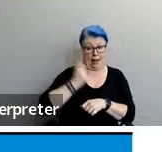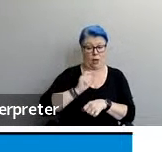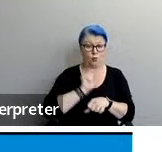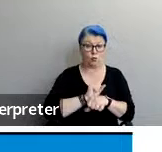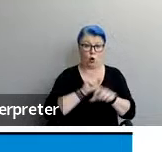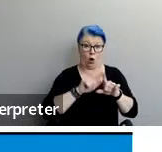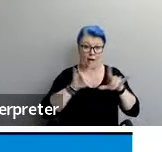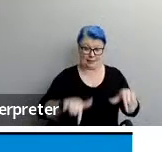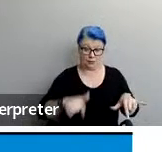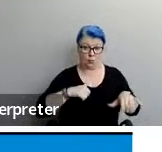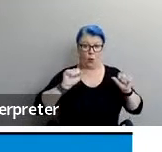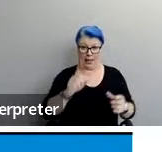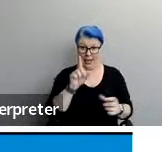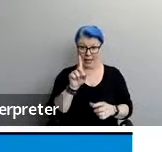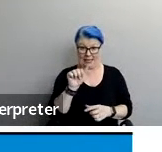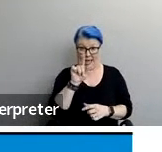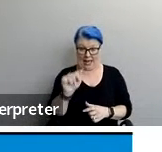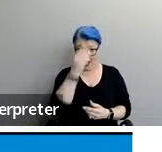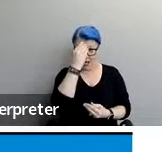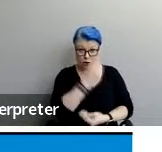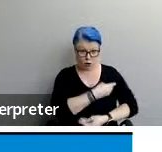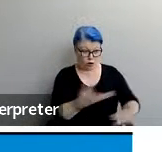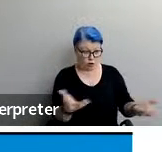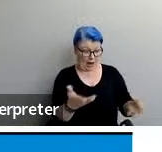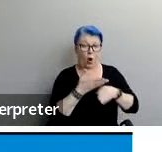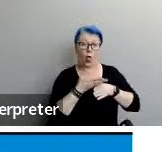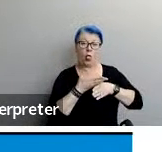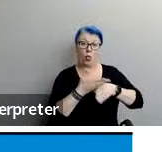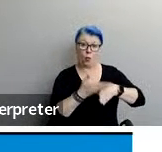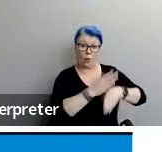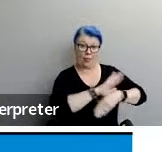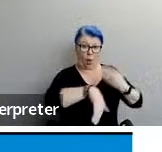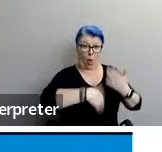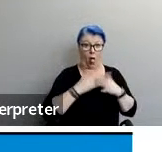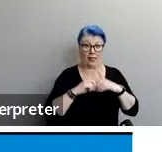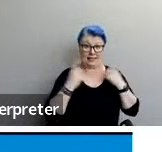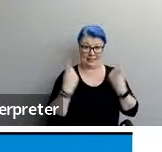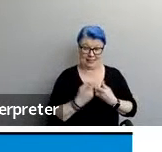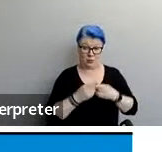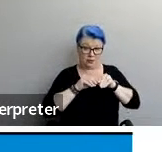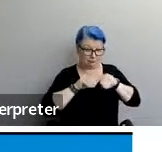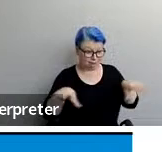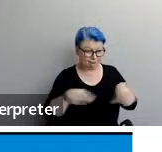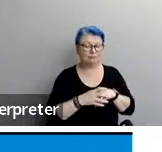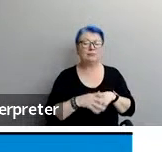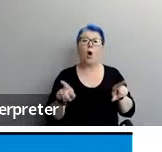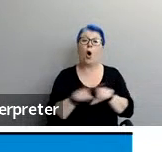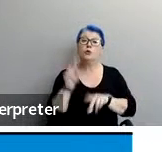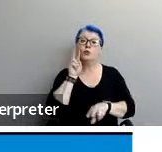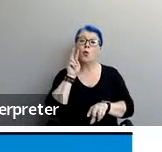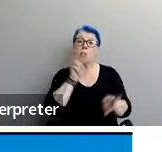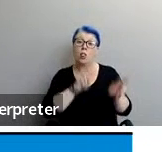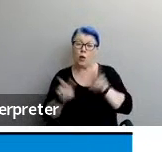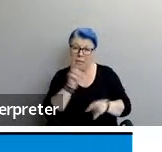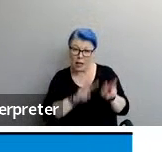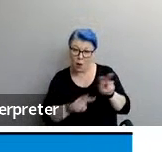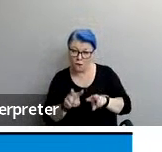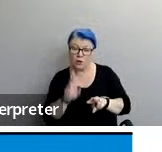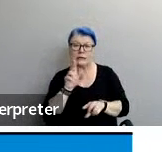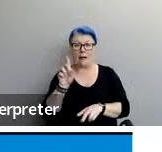can do data sharing across districts. And then we're also looking at some data